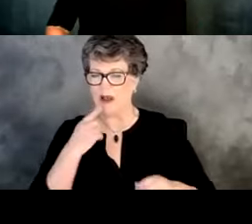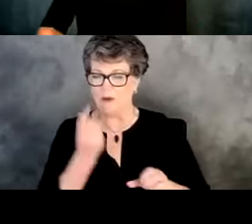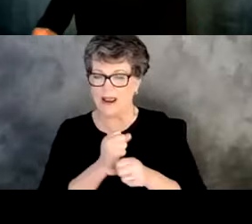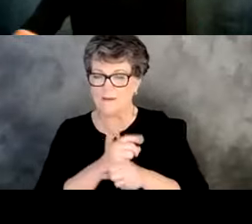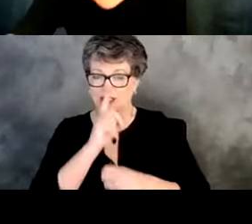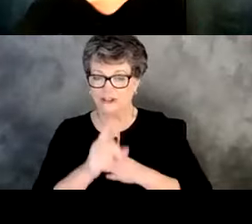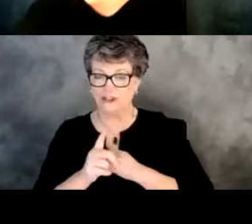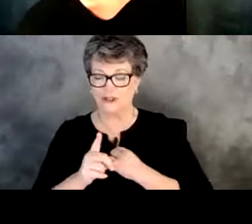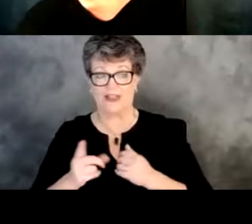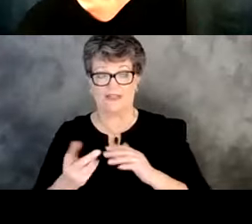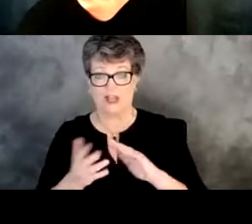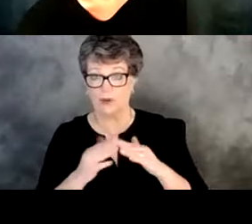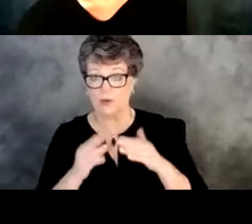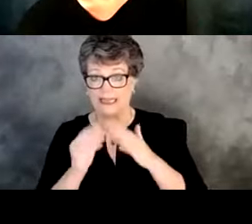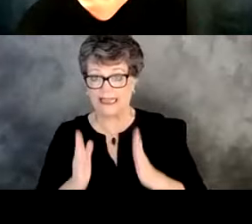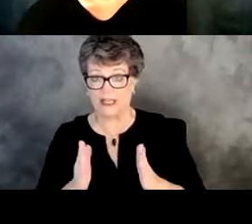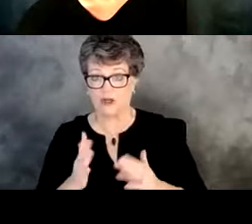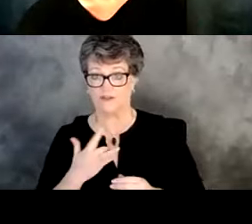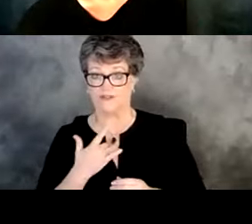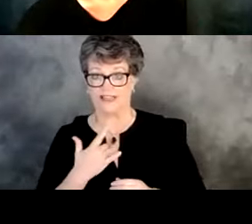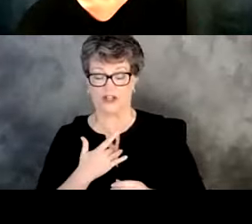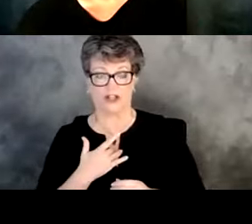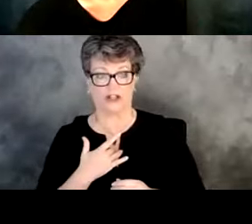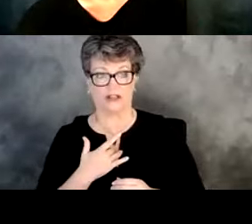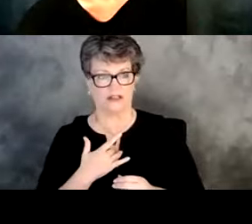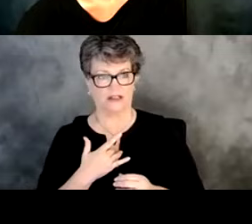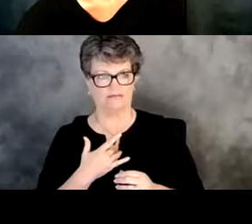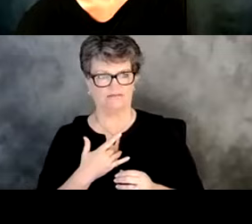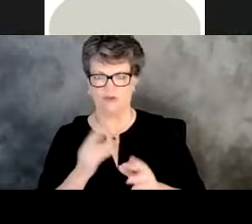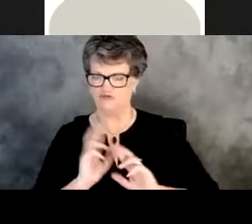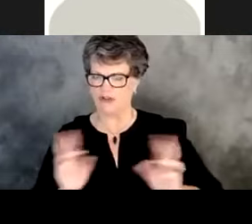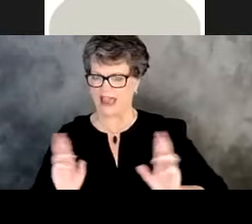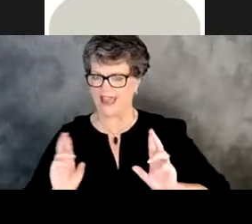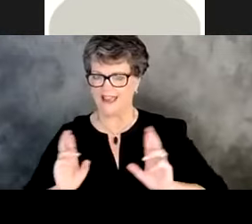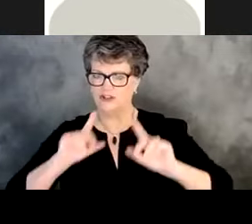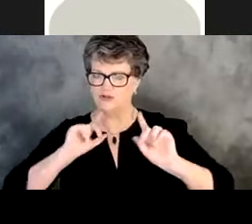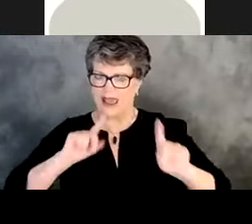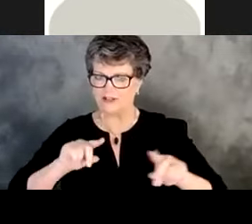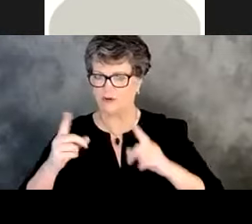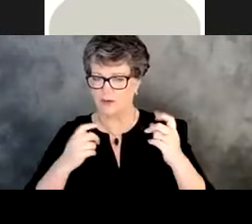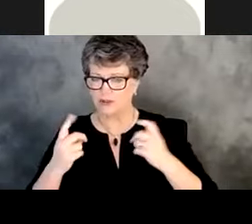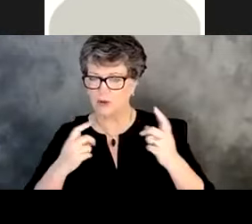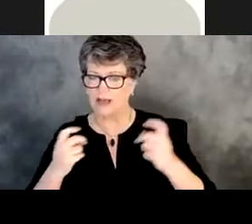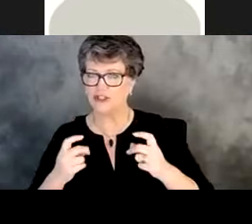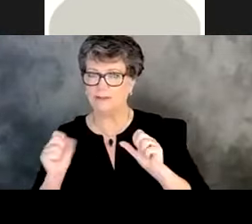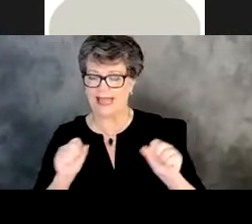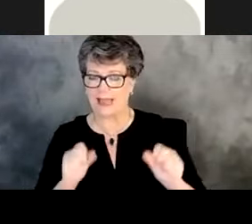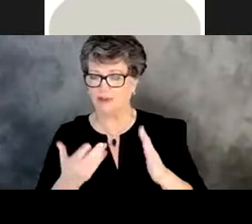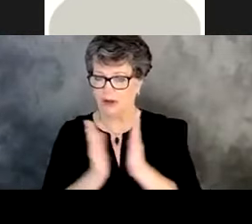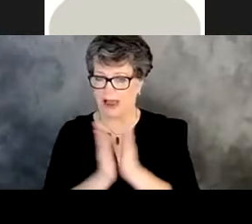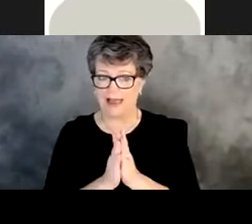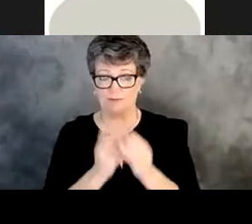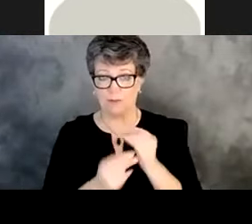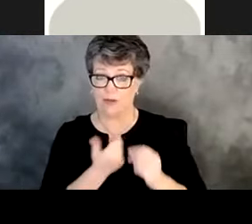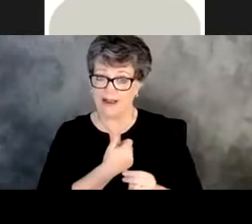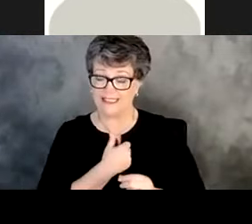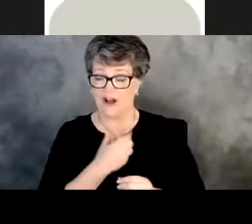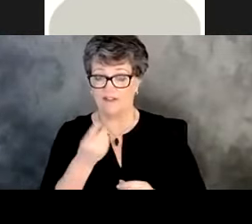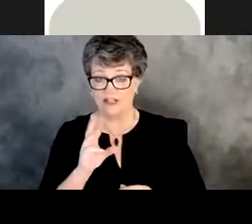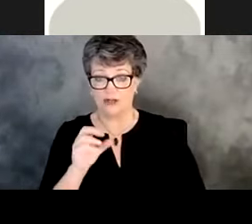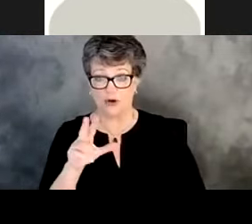that the community leaders feel equipped to answer those questions and be able to ask both myself and Dr. Owen